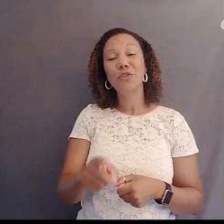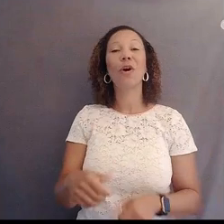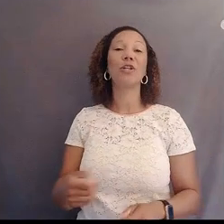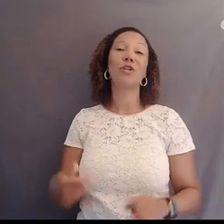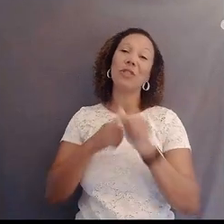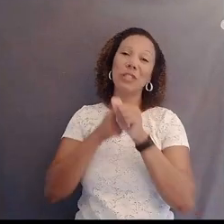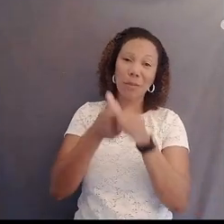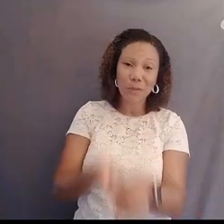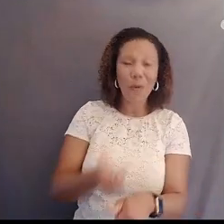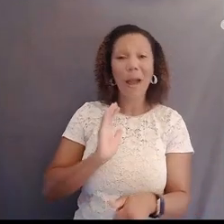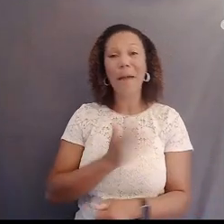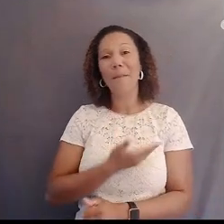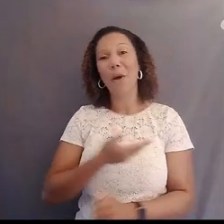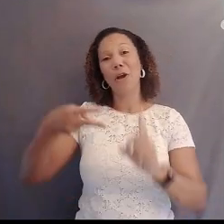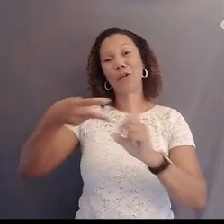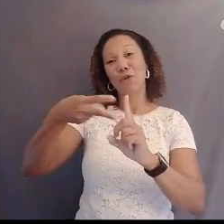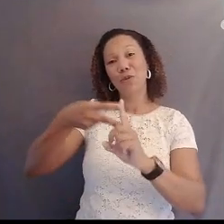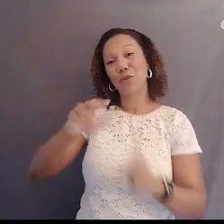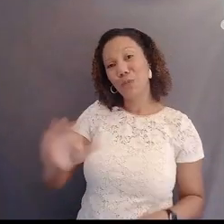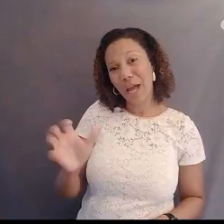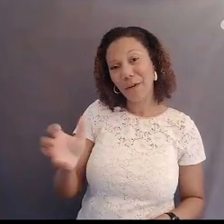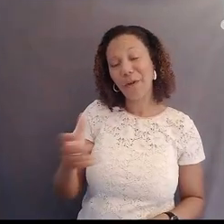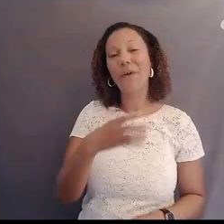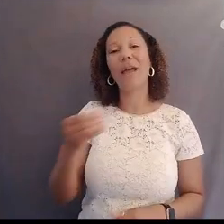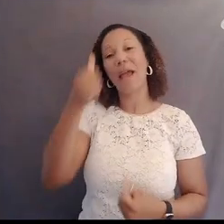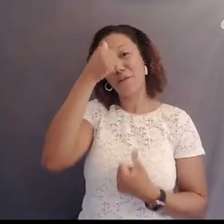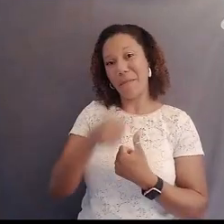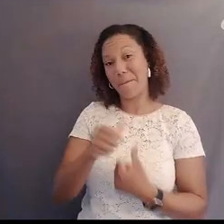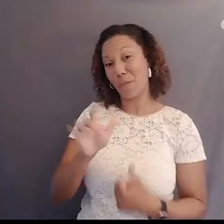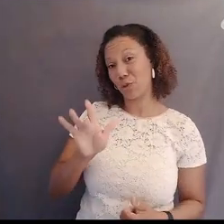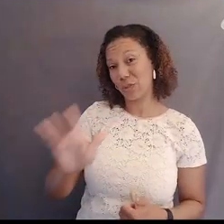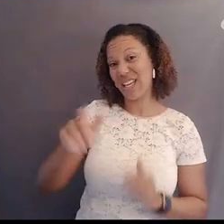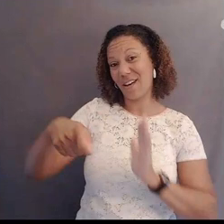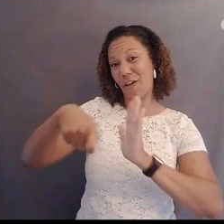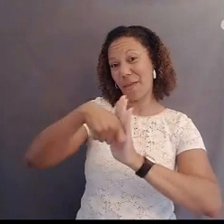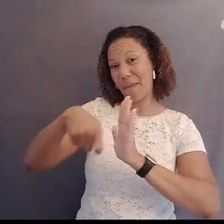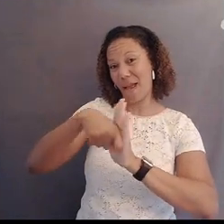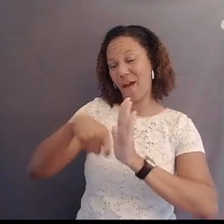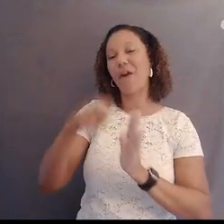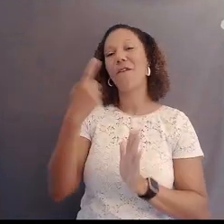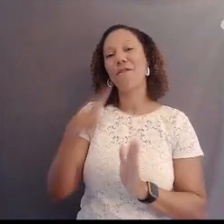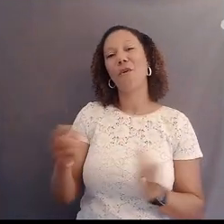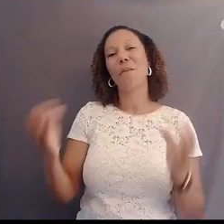to our YouTube channel. Hope it's down here. And remember to click on the little bell to receive